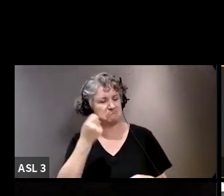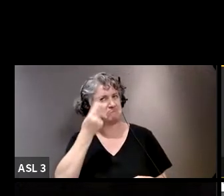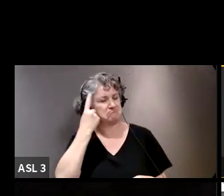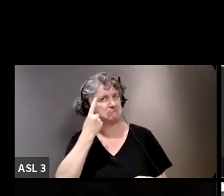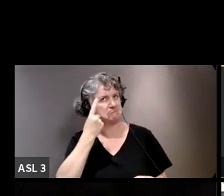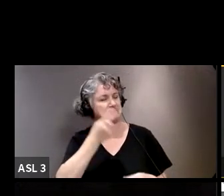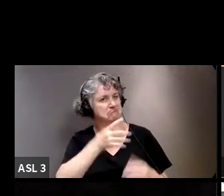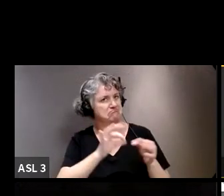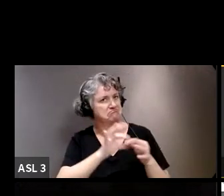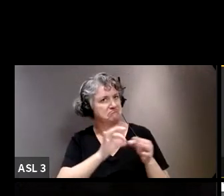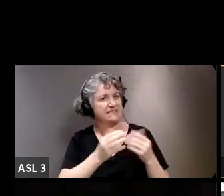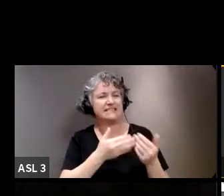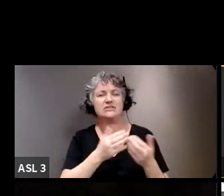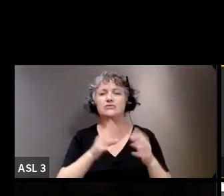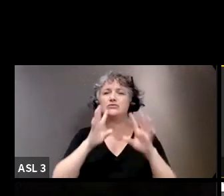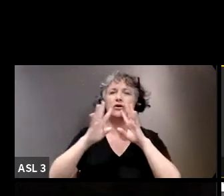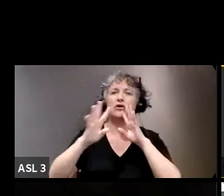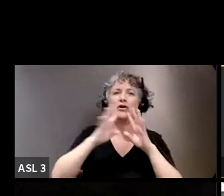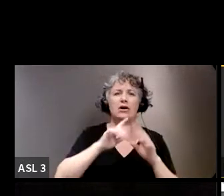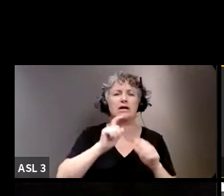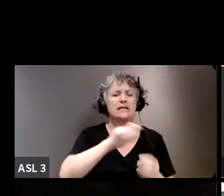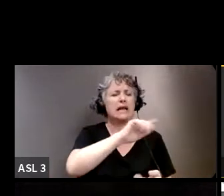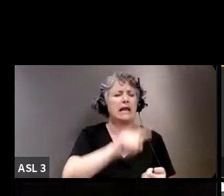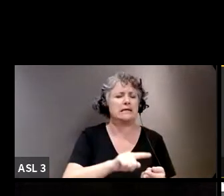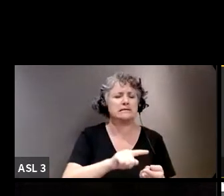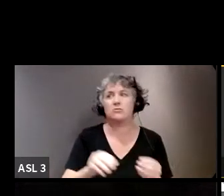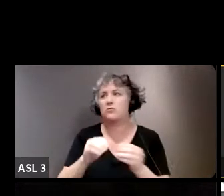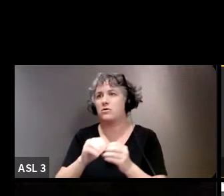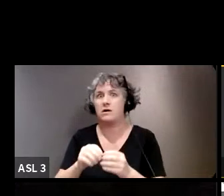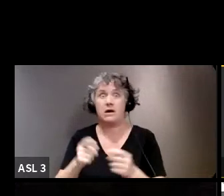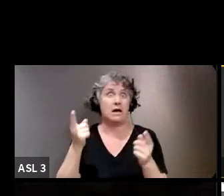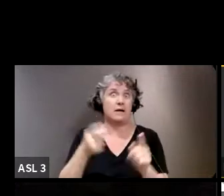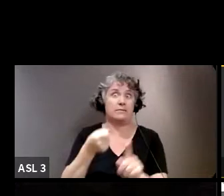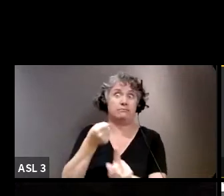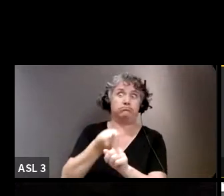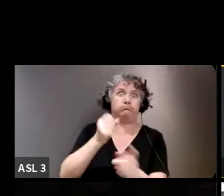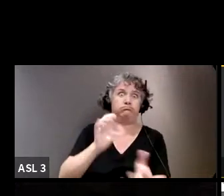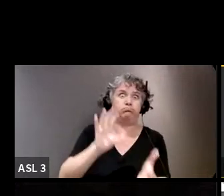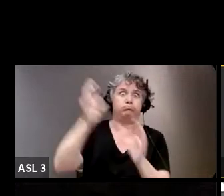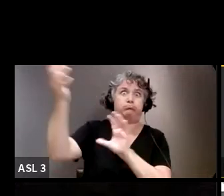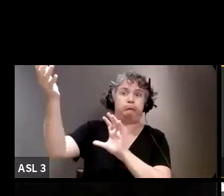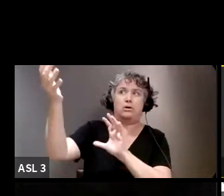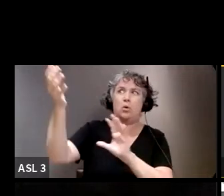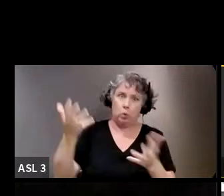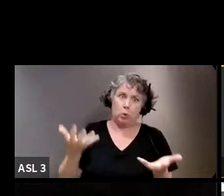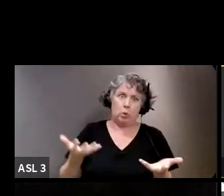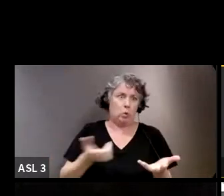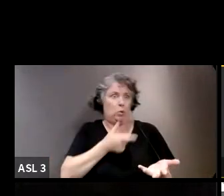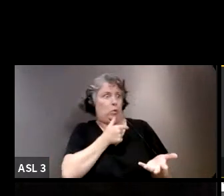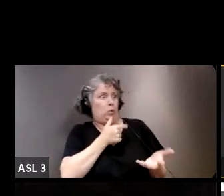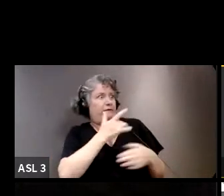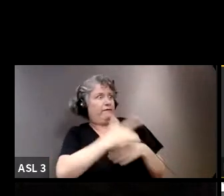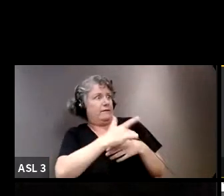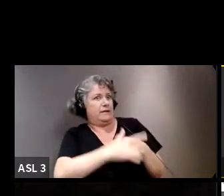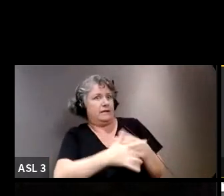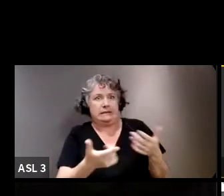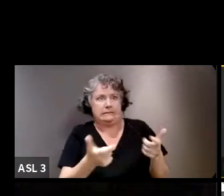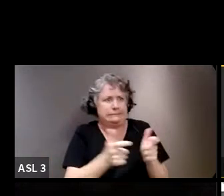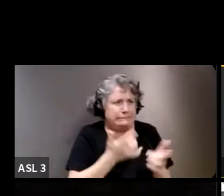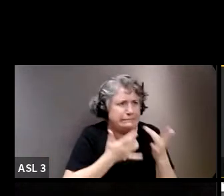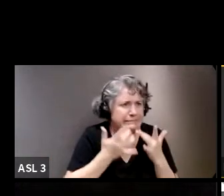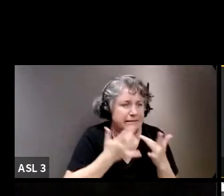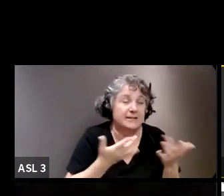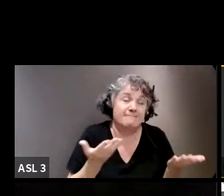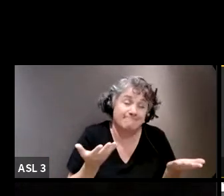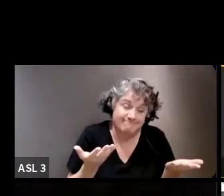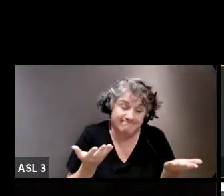or more of something when nothing is happening but when something does happen um you know who's available um and